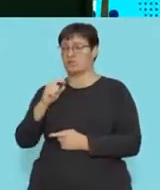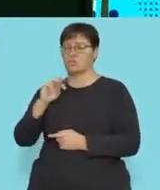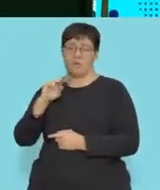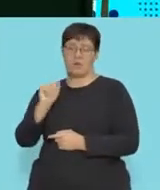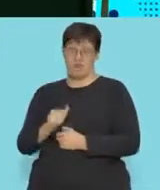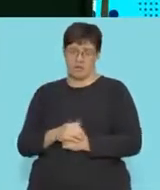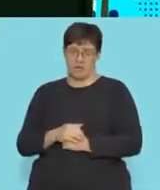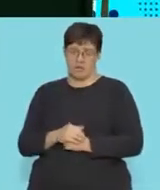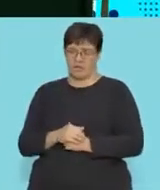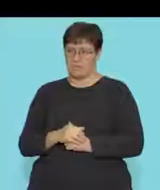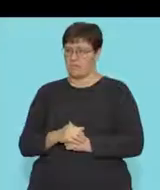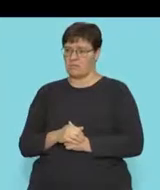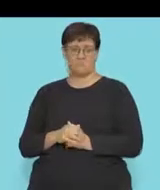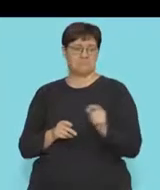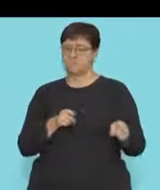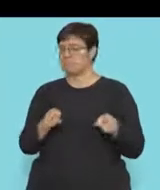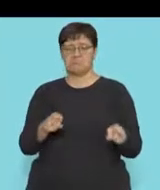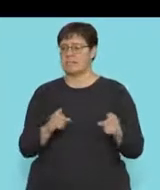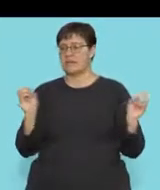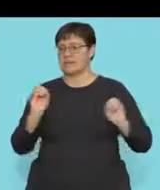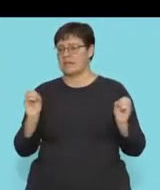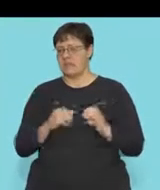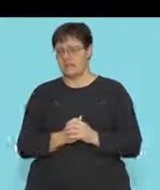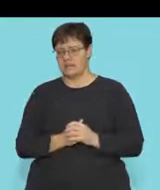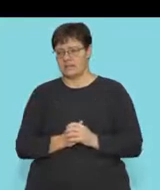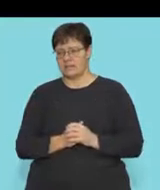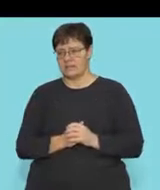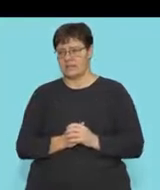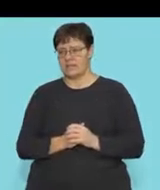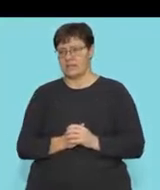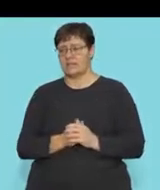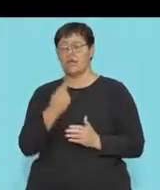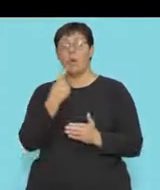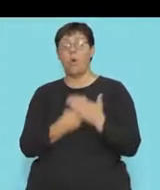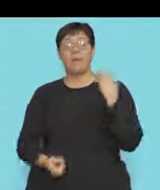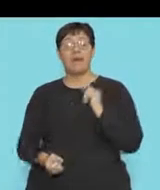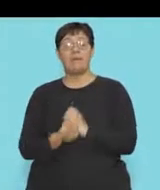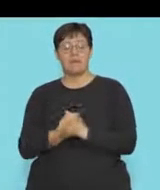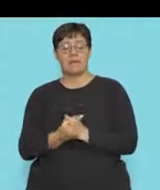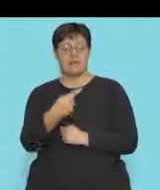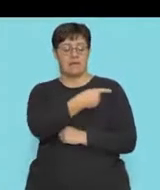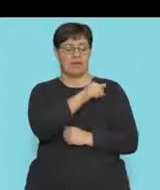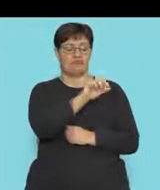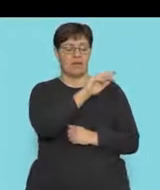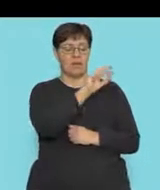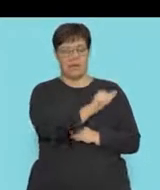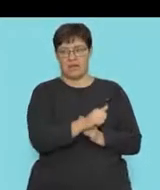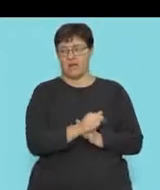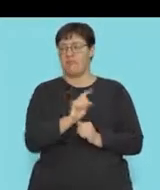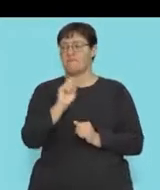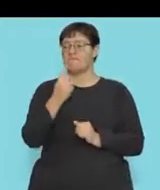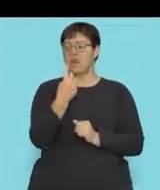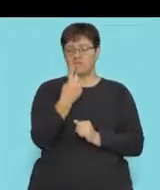Unfortunately, it's in neither of these, because we know that it happens only in the grana, which is the